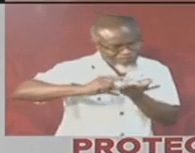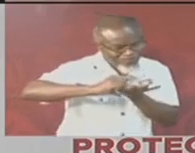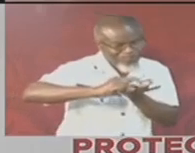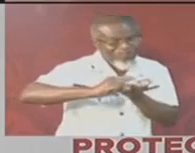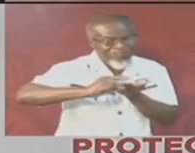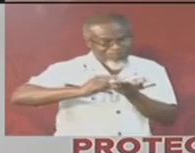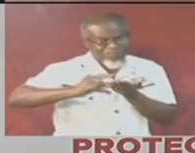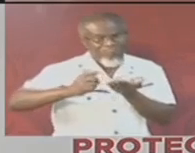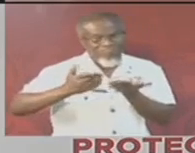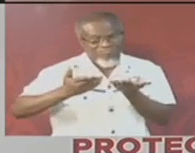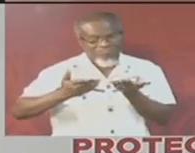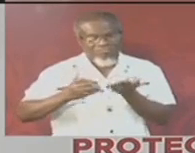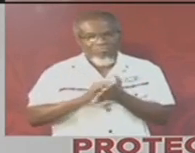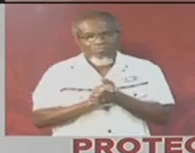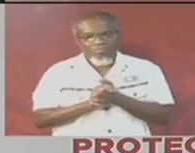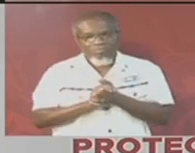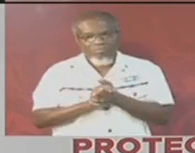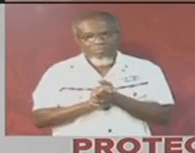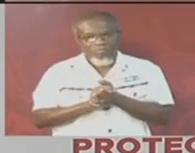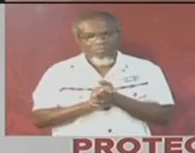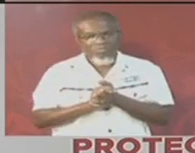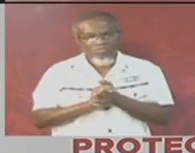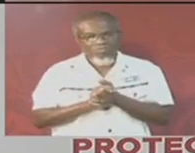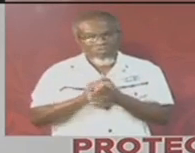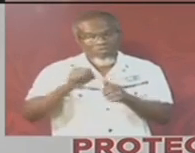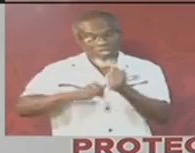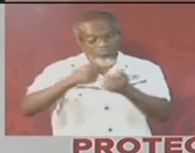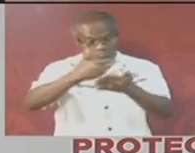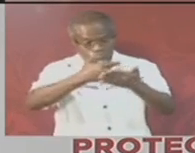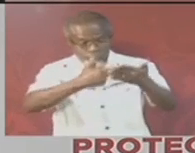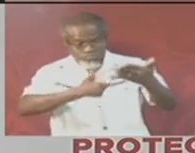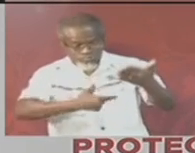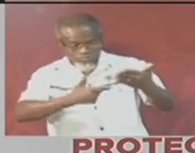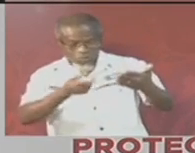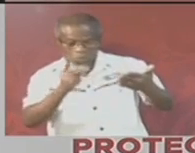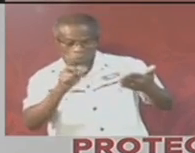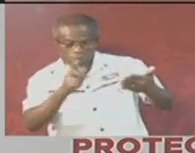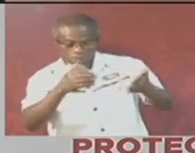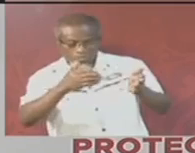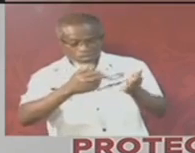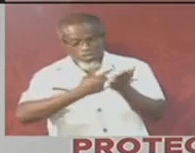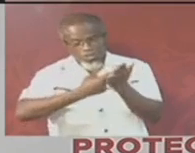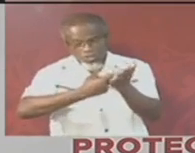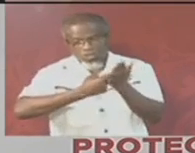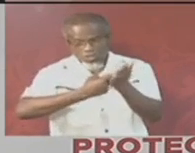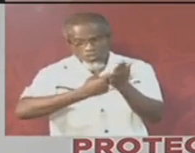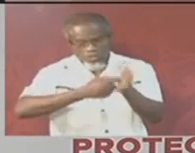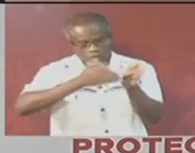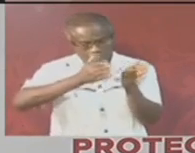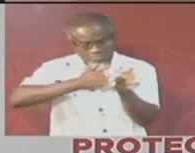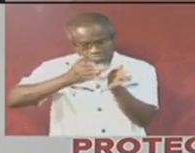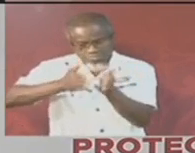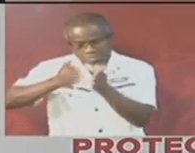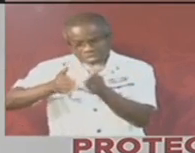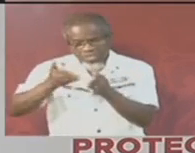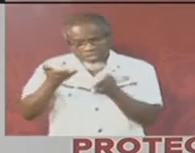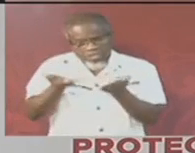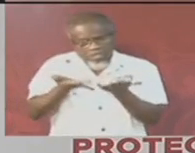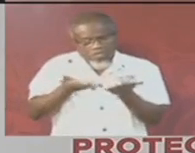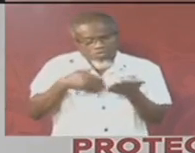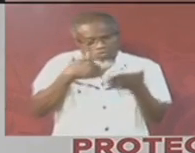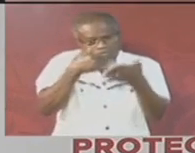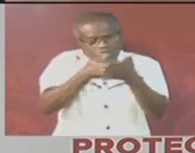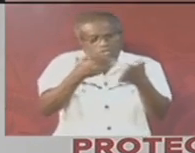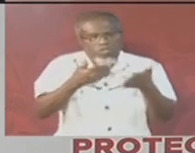total update on where we are with every single vaccine manufacturer